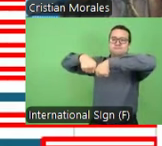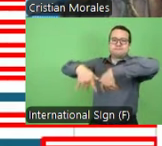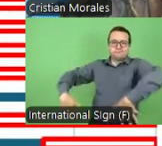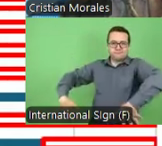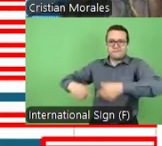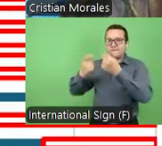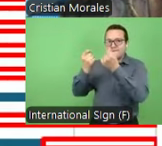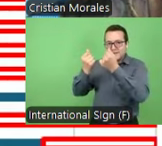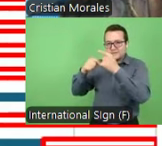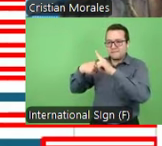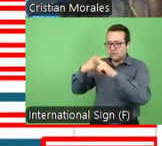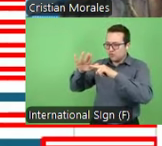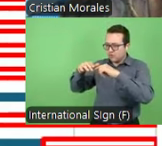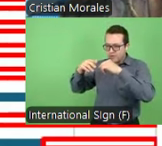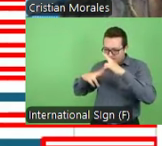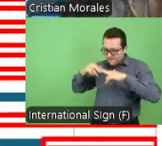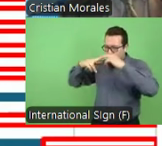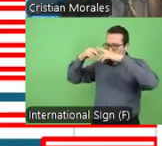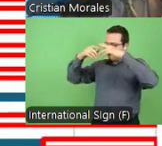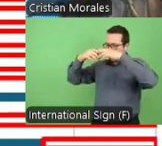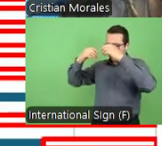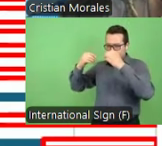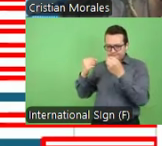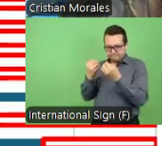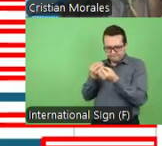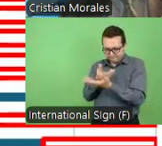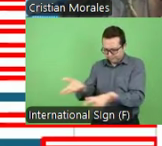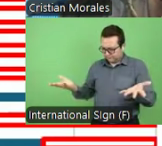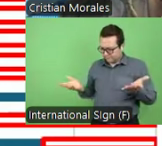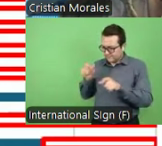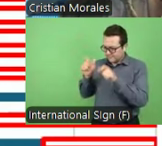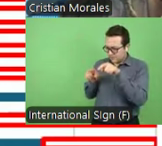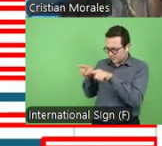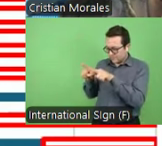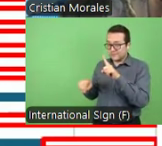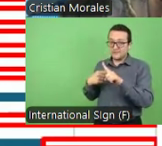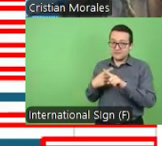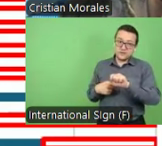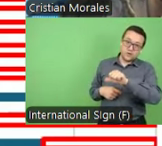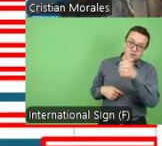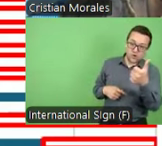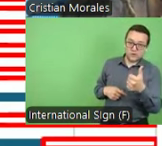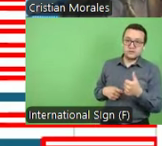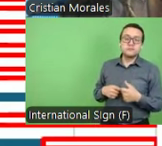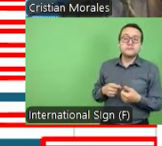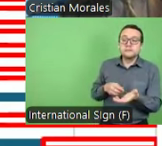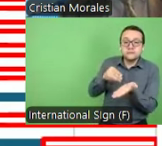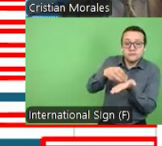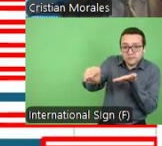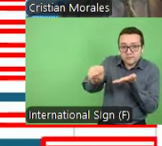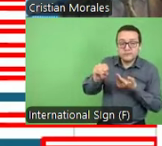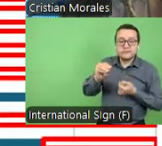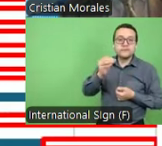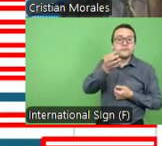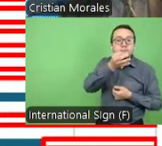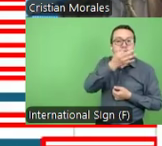salud, architecture of the health sino systems, también con el as peso que tienen ciertos also mercados, with the como es weight el that caso del certain medicamento, que markets, tiene such un as impacto